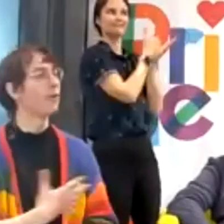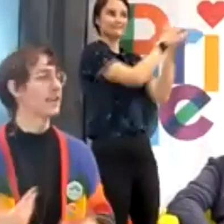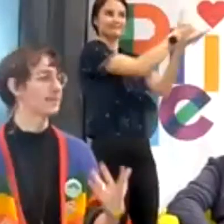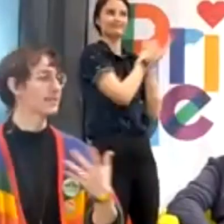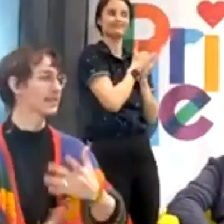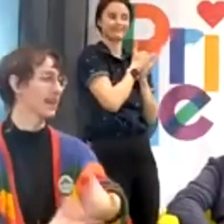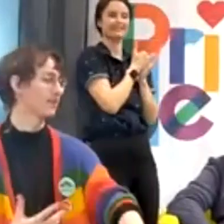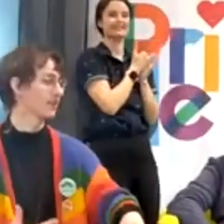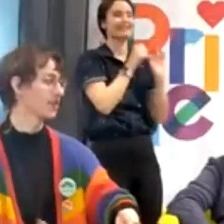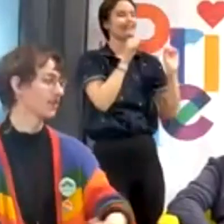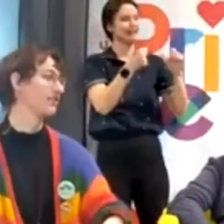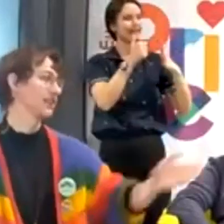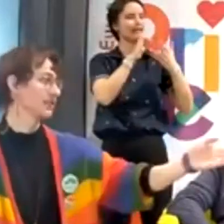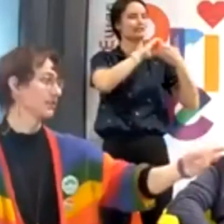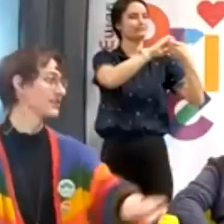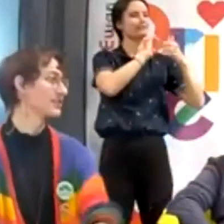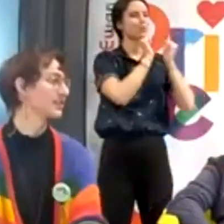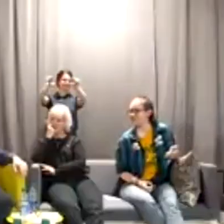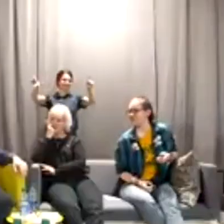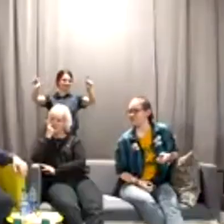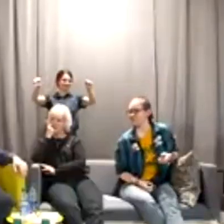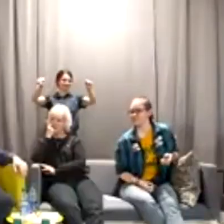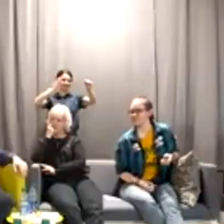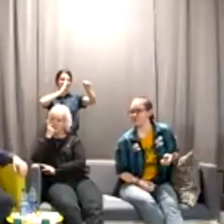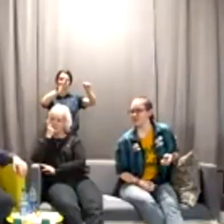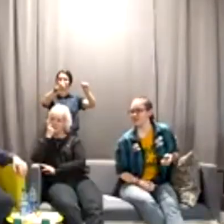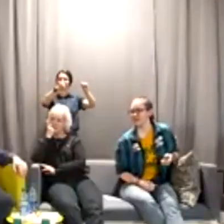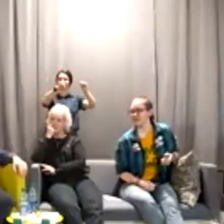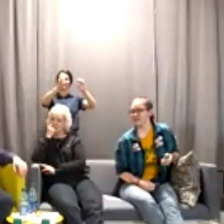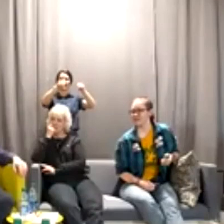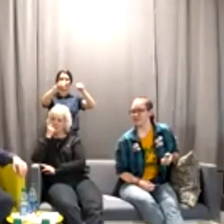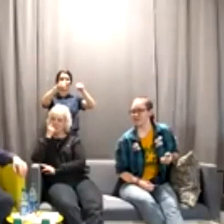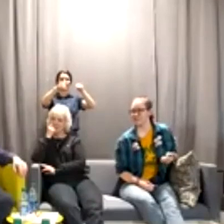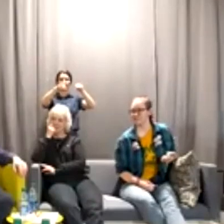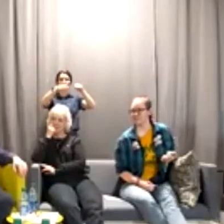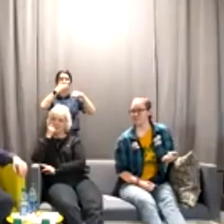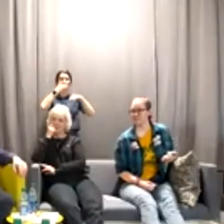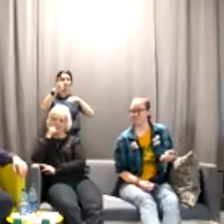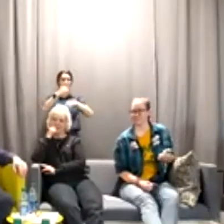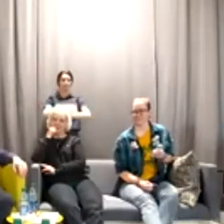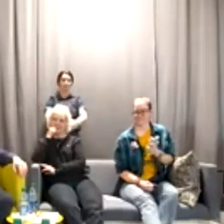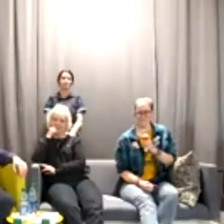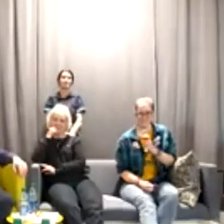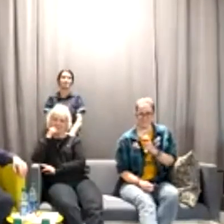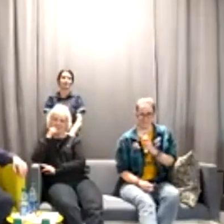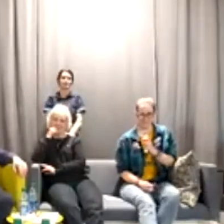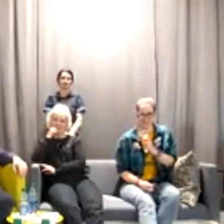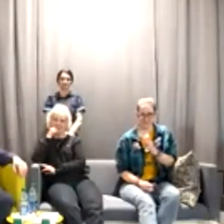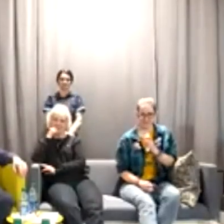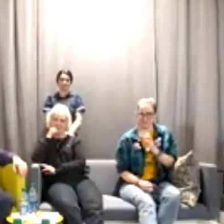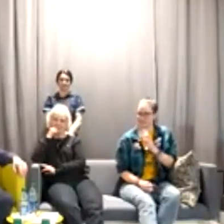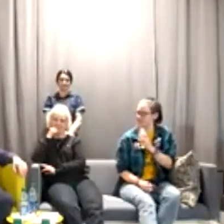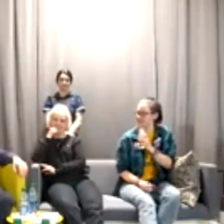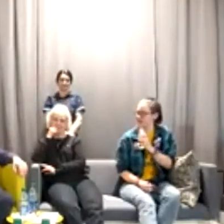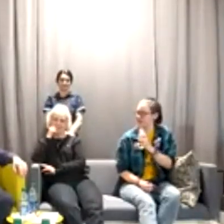help hold that space together for each other. If you'd like to go first. Oh, that's a. Yeah, we put it on We'll the see. coffee table and point it. It might die. Can